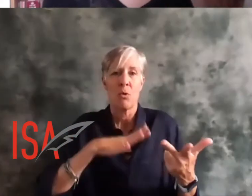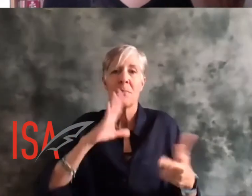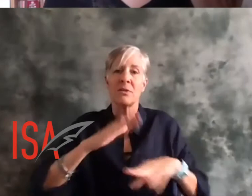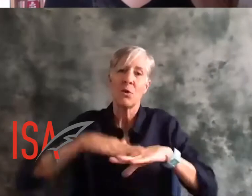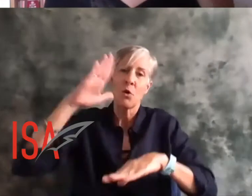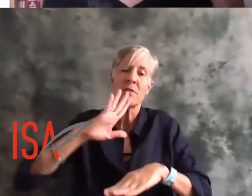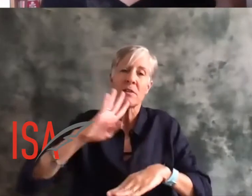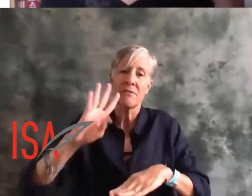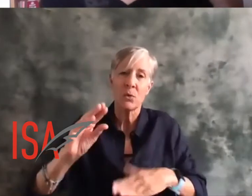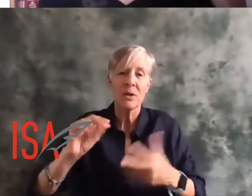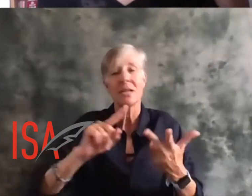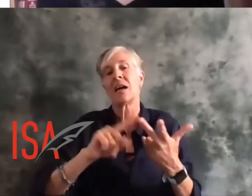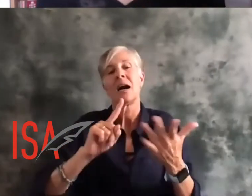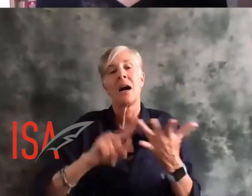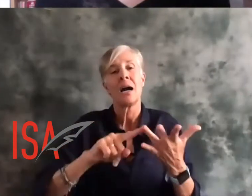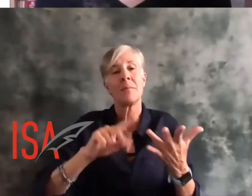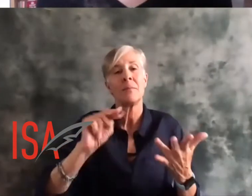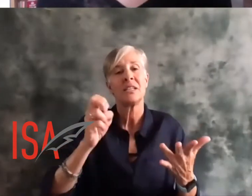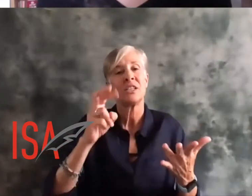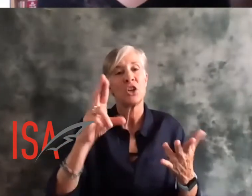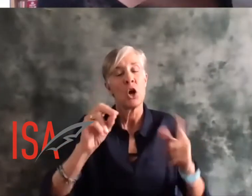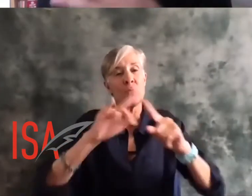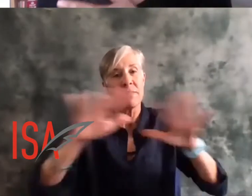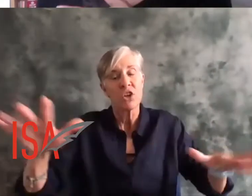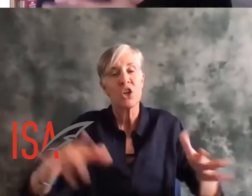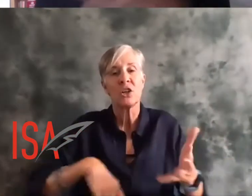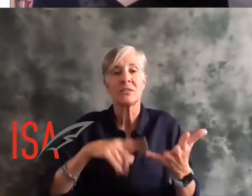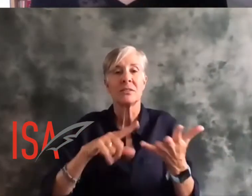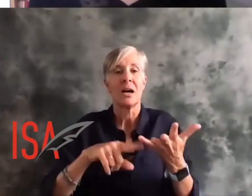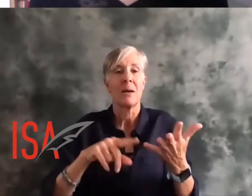I'm neurodiverse, invisibly disabled.